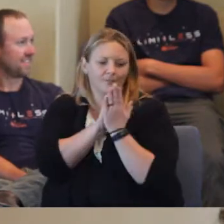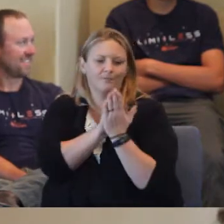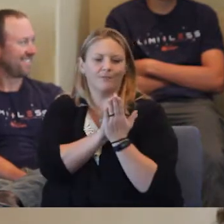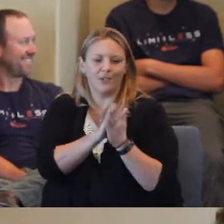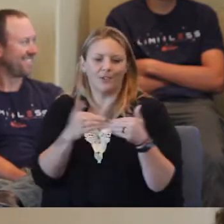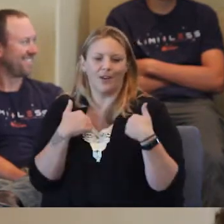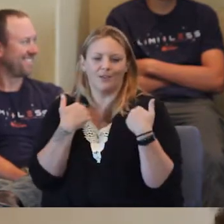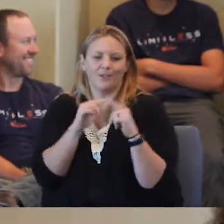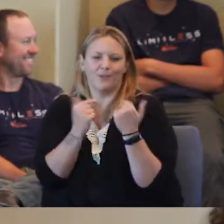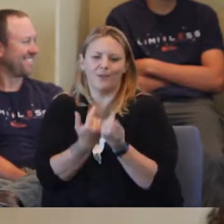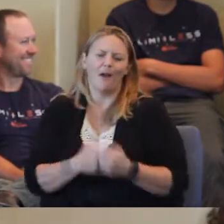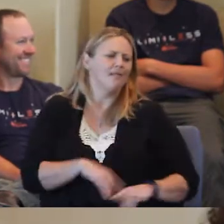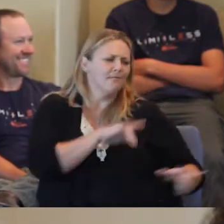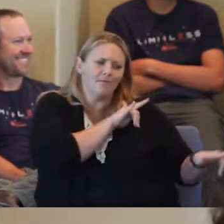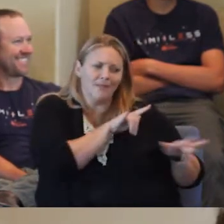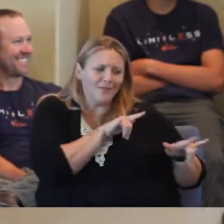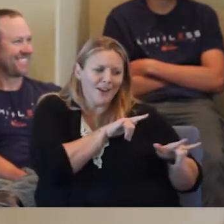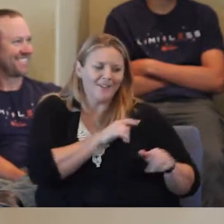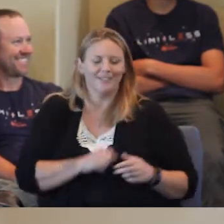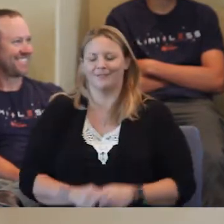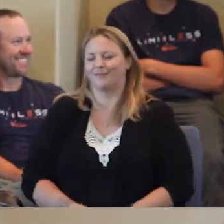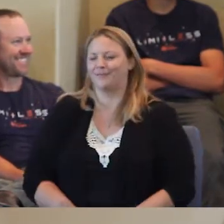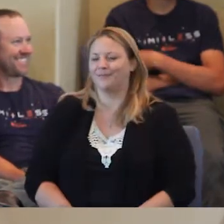in general. I love all you guys.